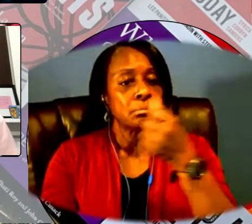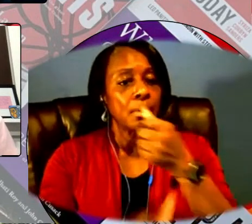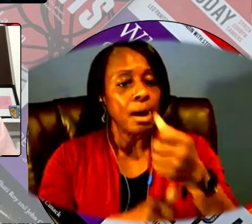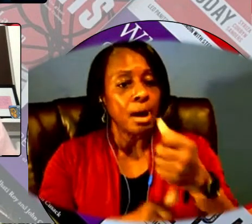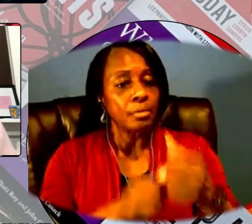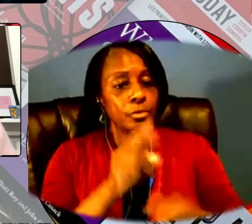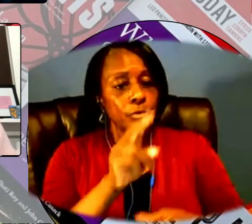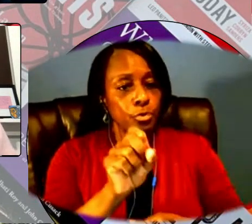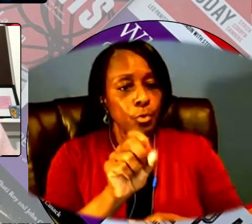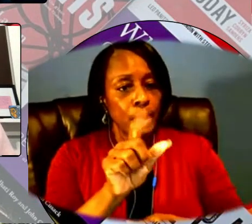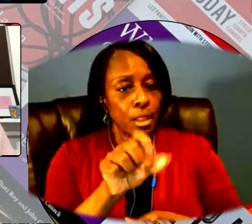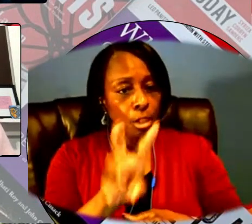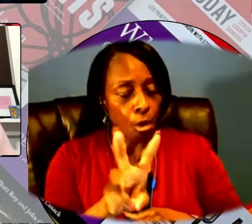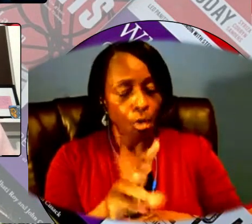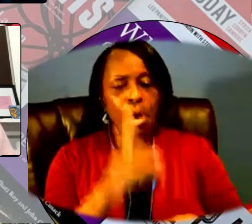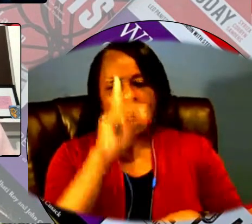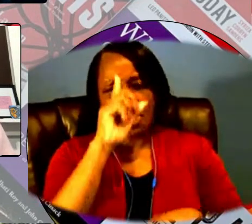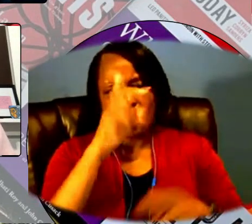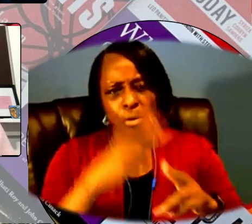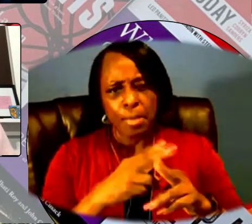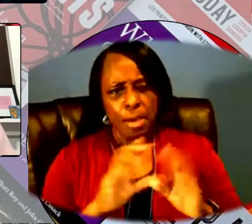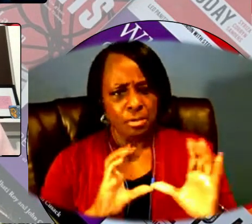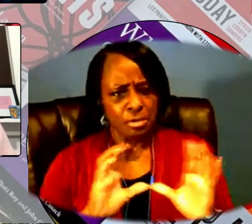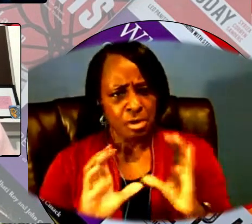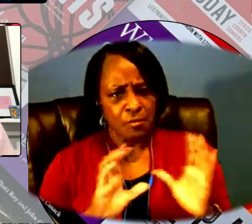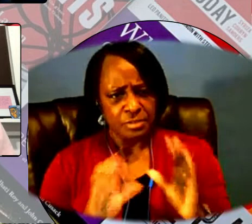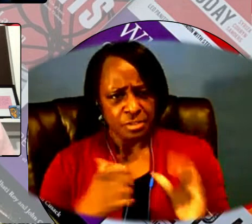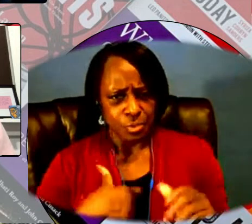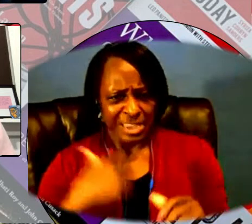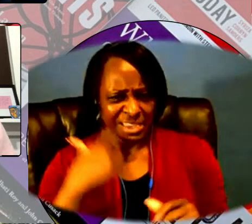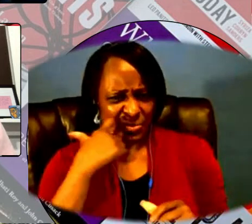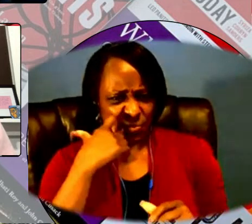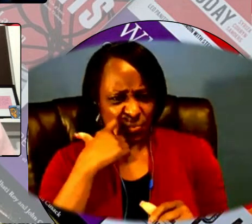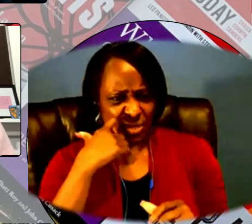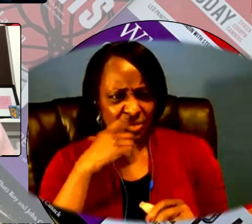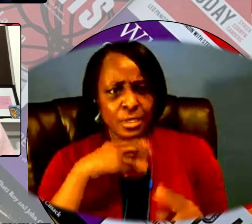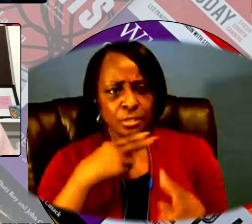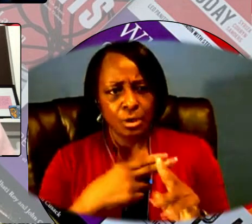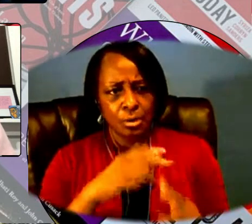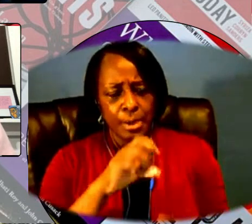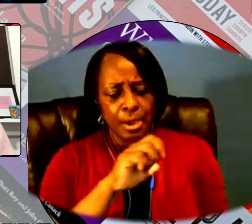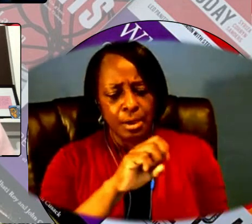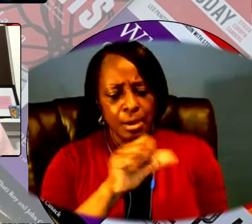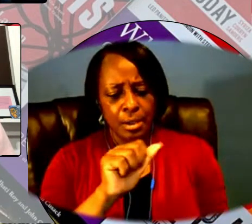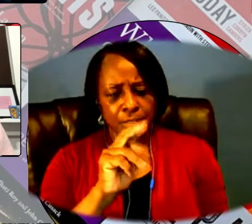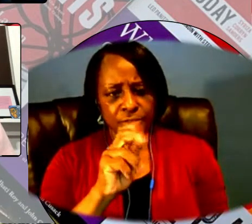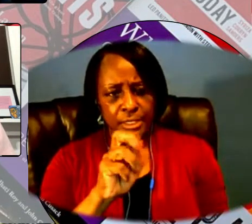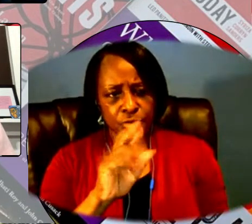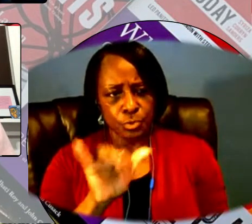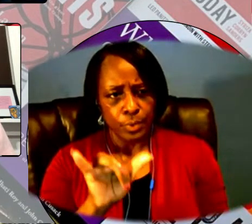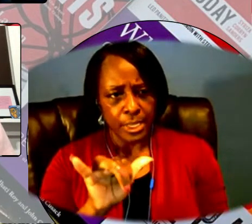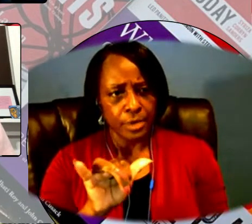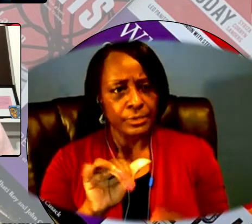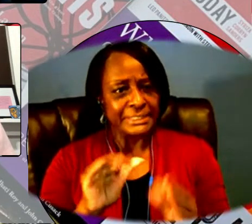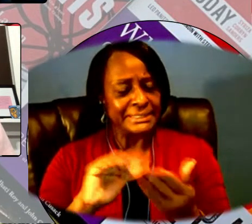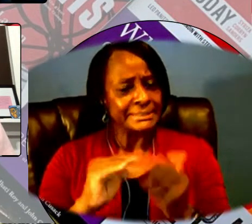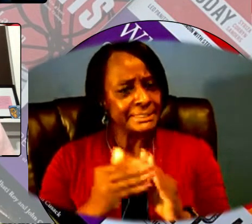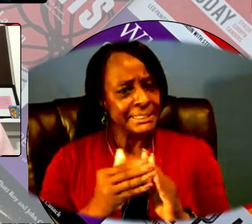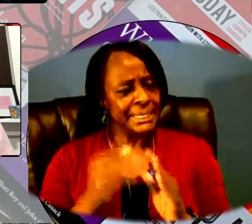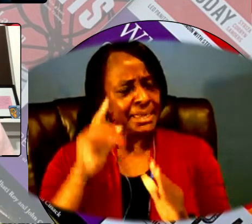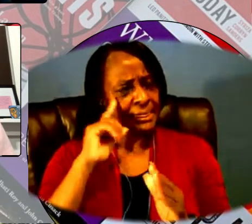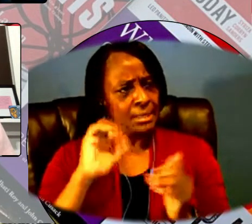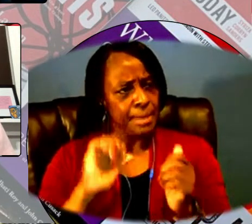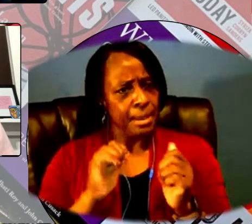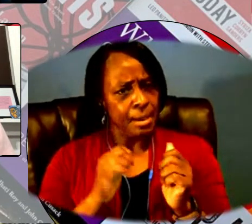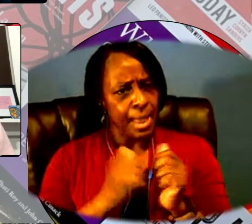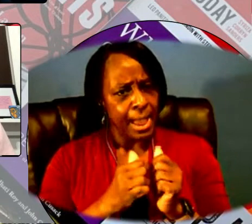it made me think of the conversations we were having earlier around sanctuary cities, and really thinking about how this